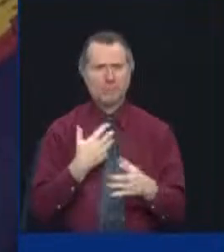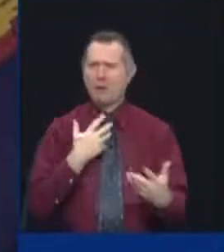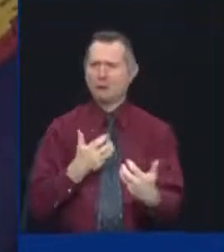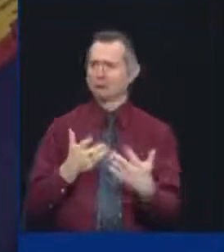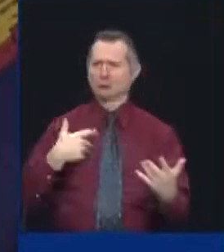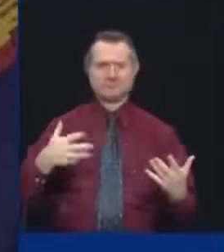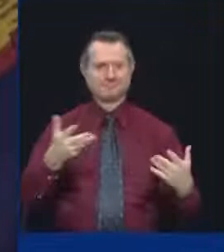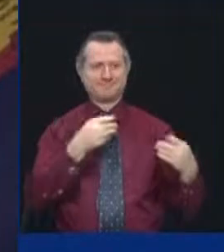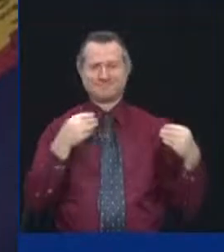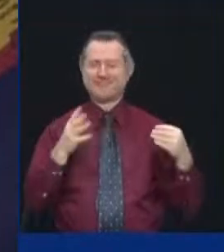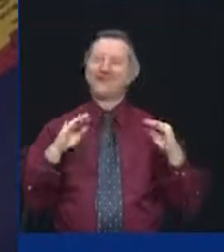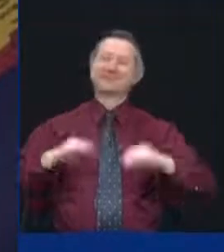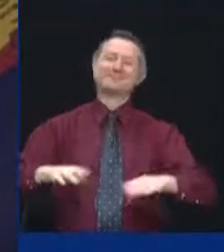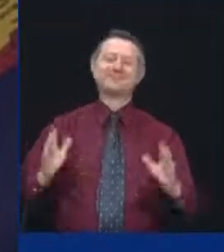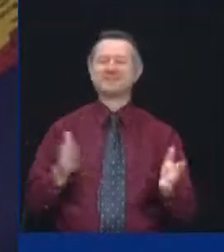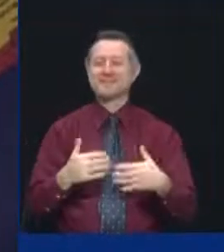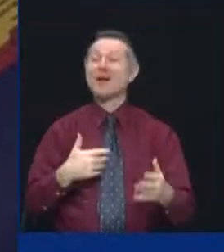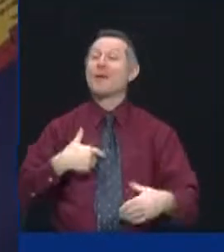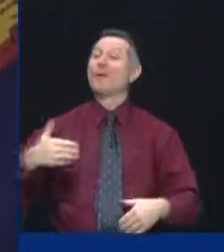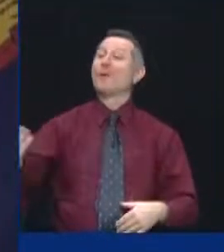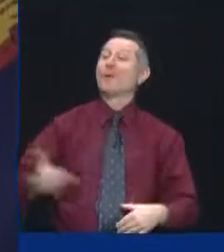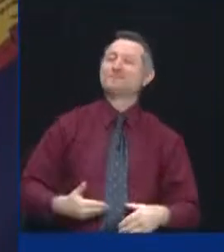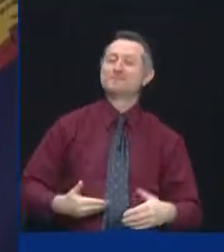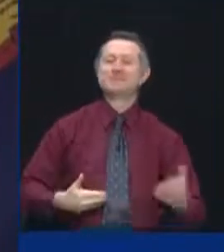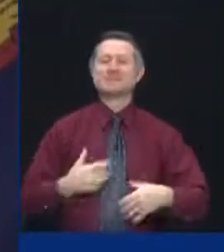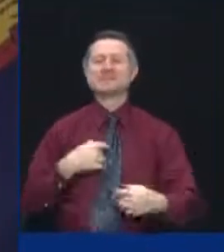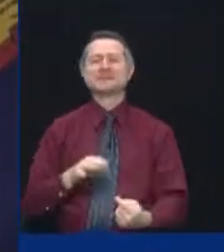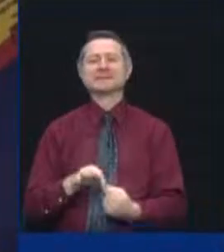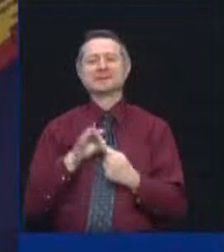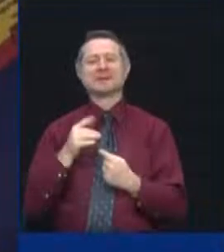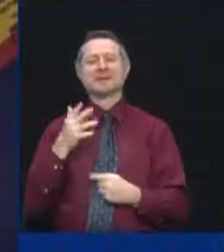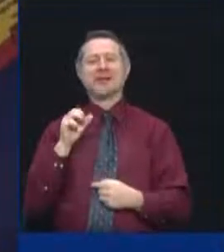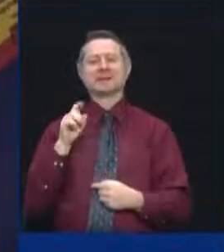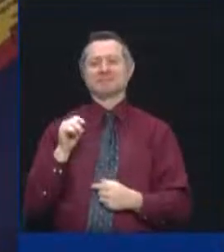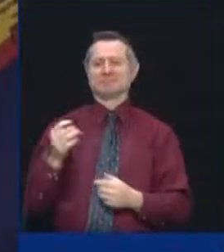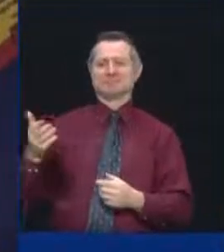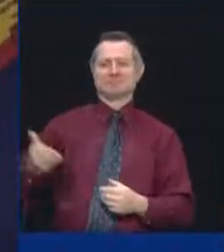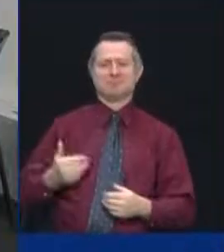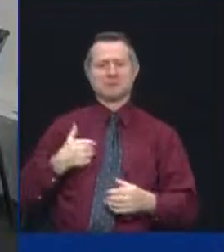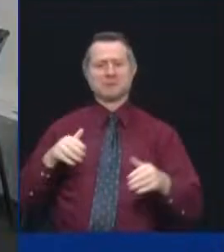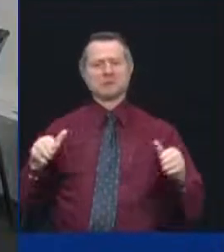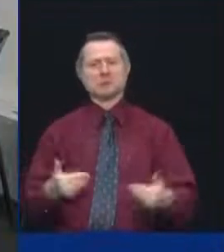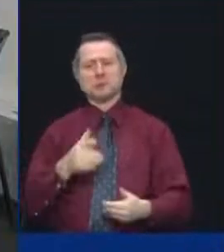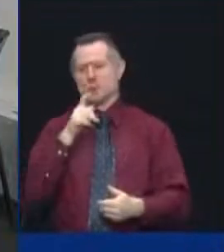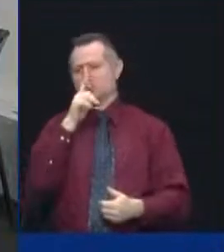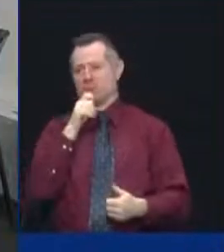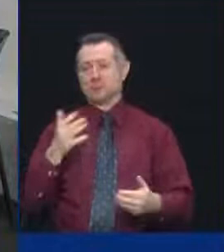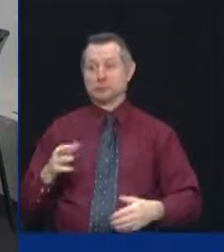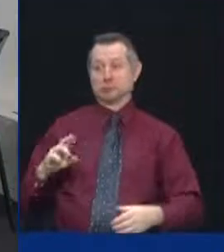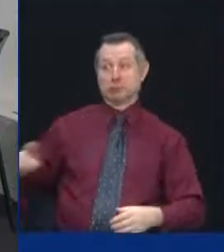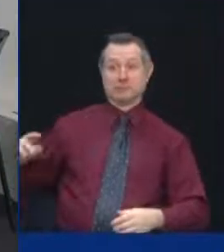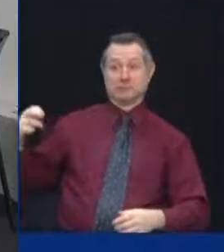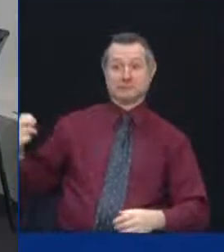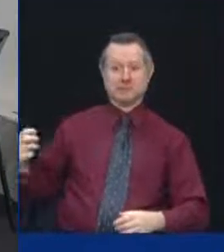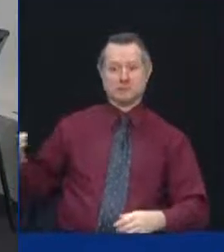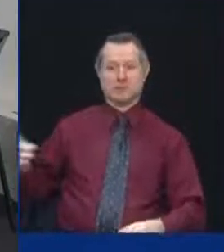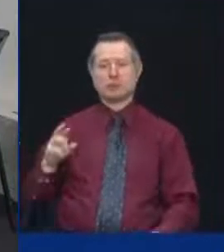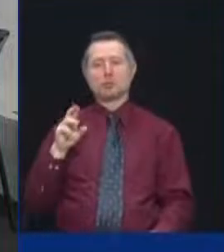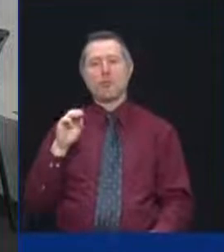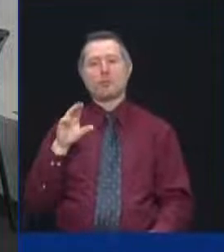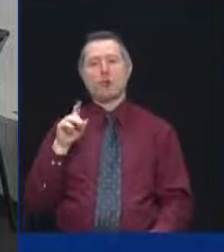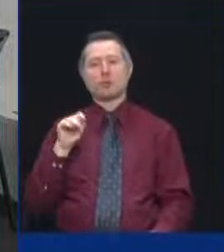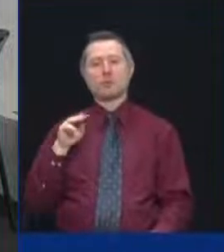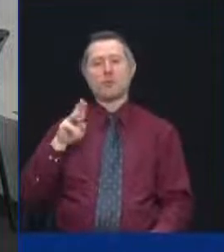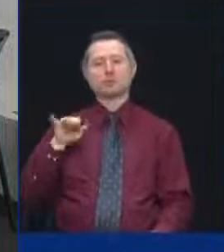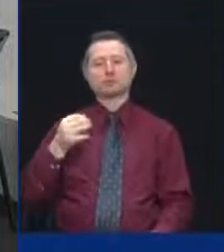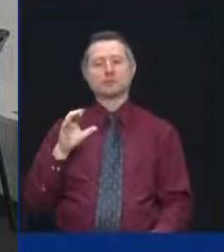Welcome, everyone. We have some special guests today, so let me introduce who's with us. To my right, you know Robert Mejica, Budget Director.